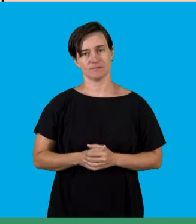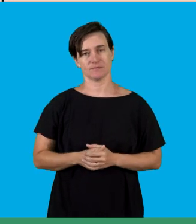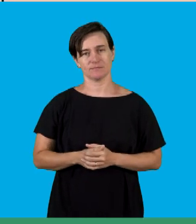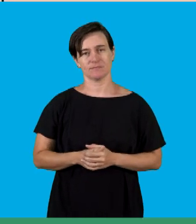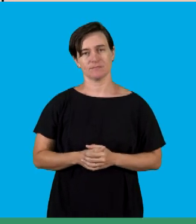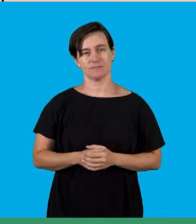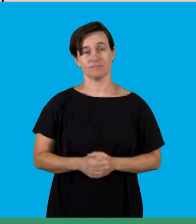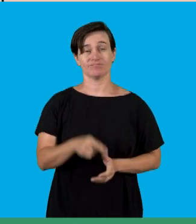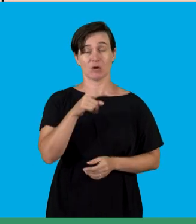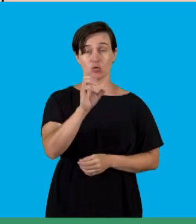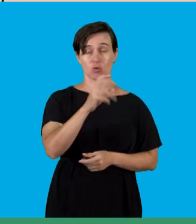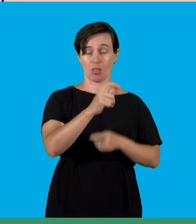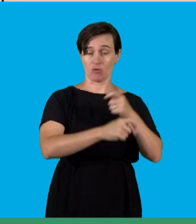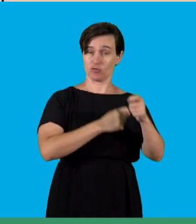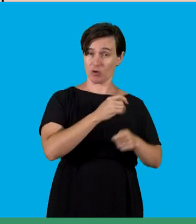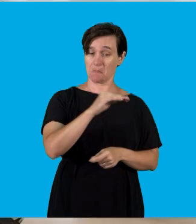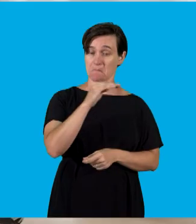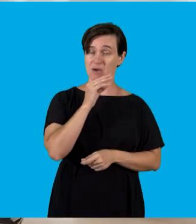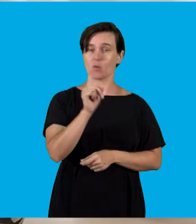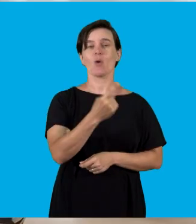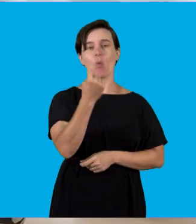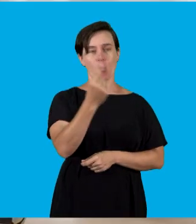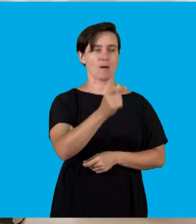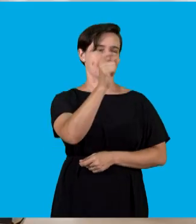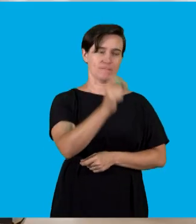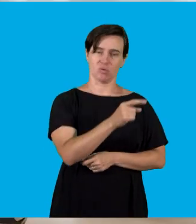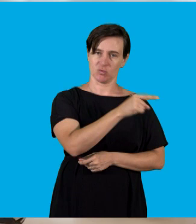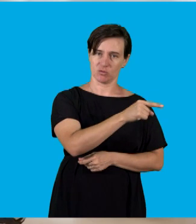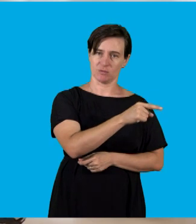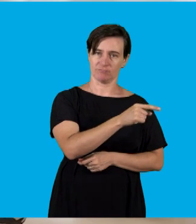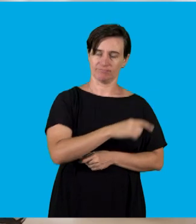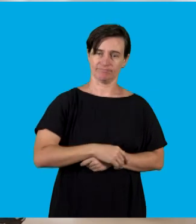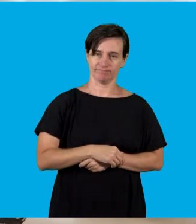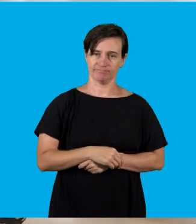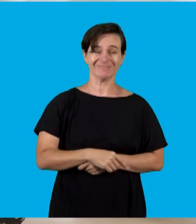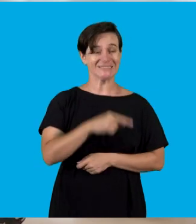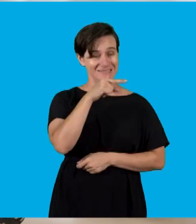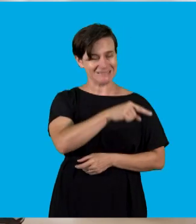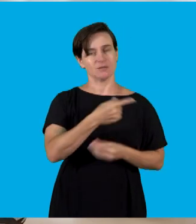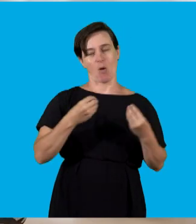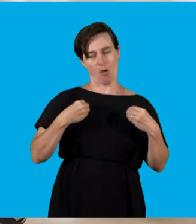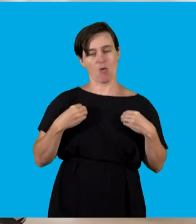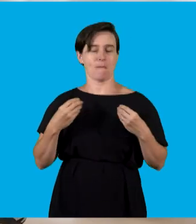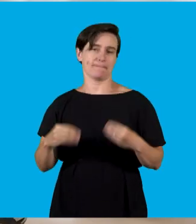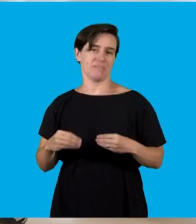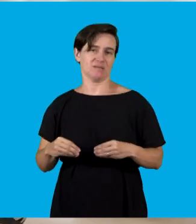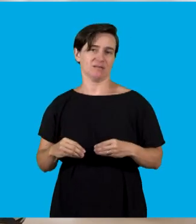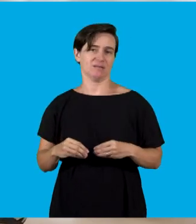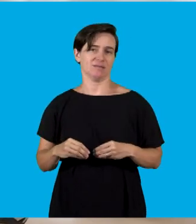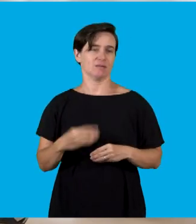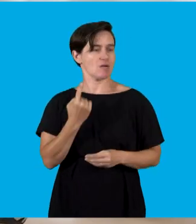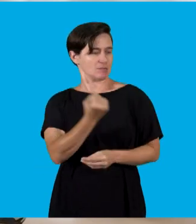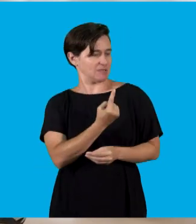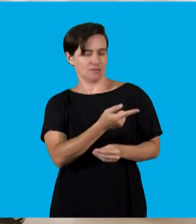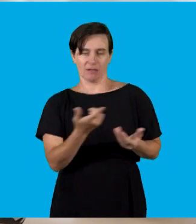herself. So when we talk of a sole trader, we are referring to that one person who owns the business to